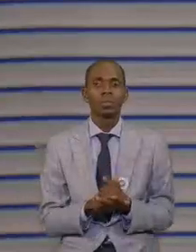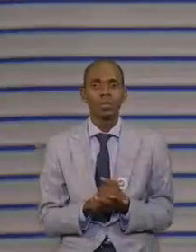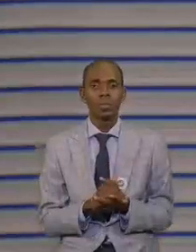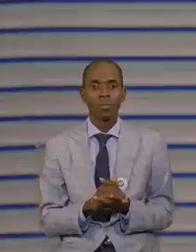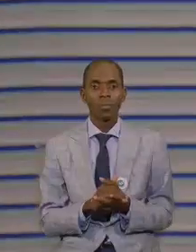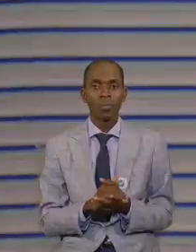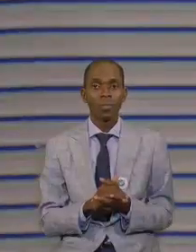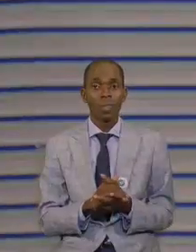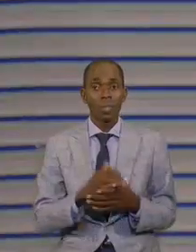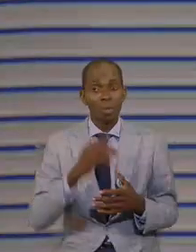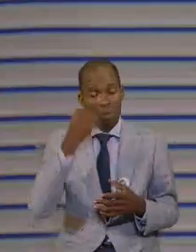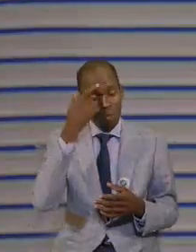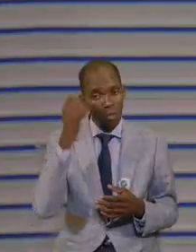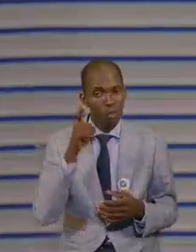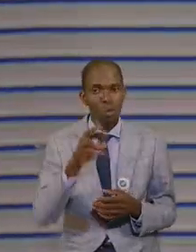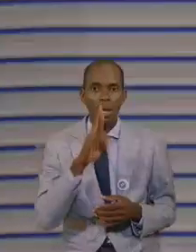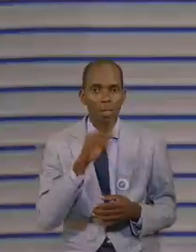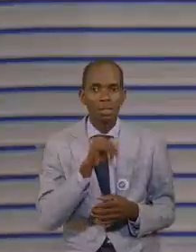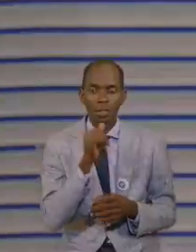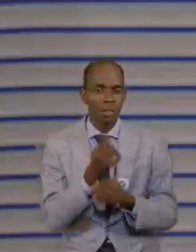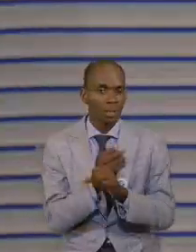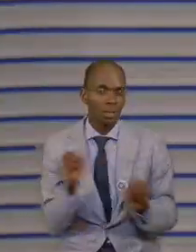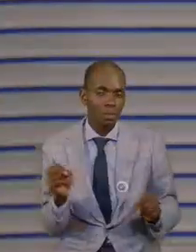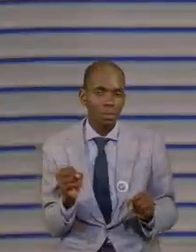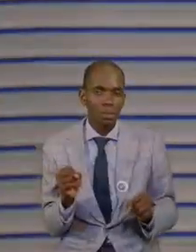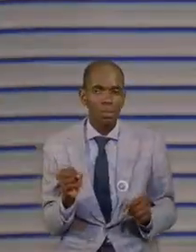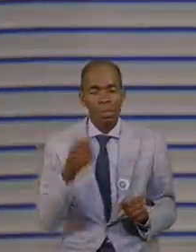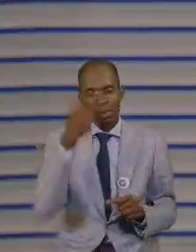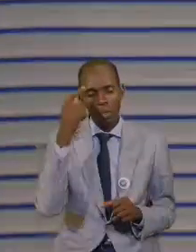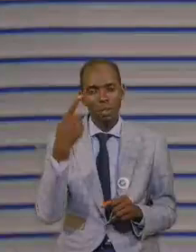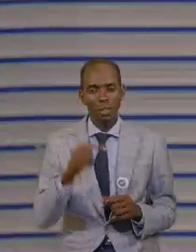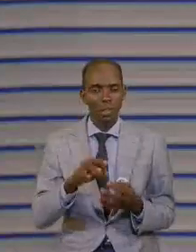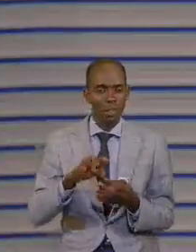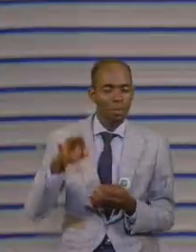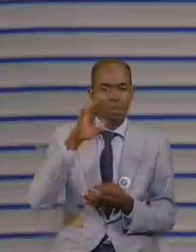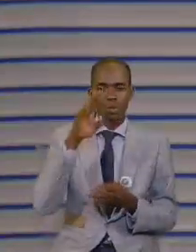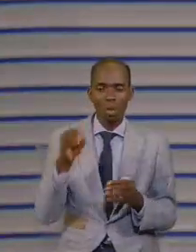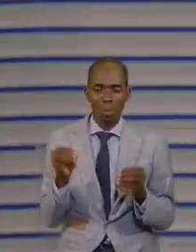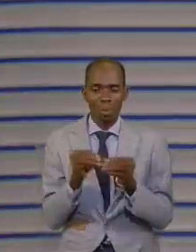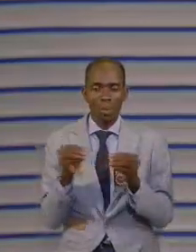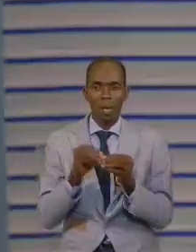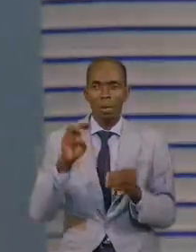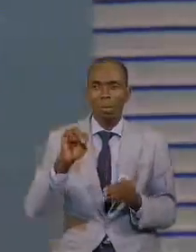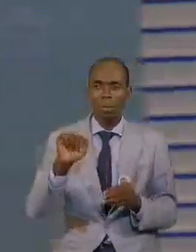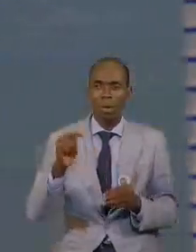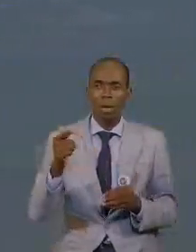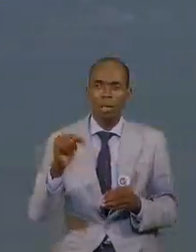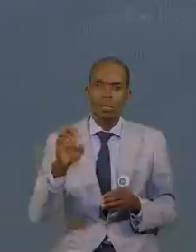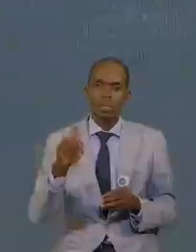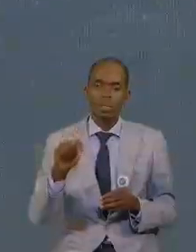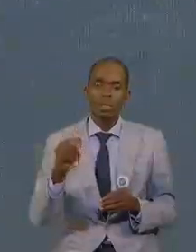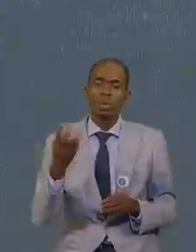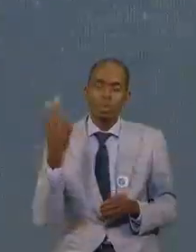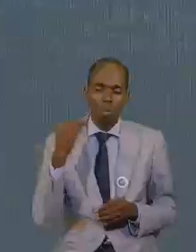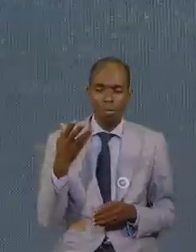Because you are not born again. And because the spiritual magnet was there. And then